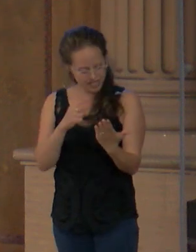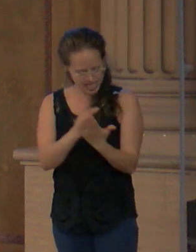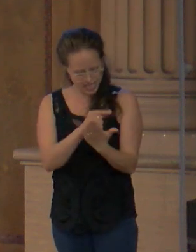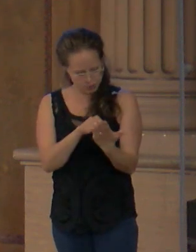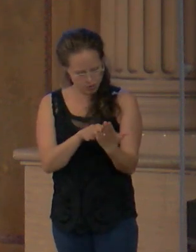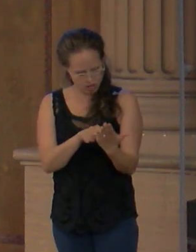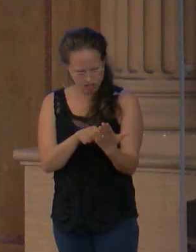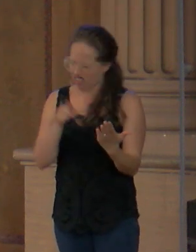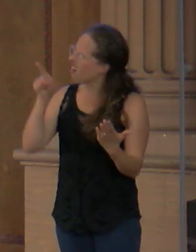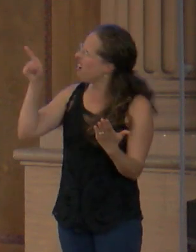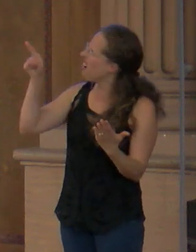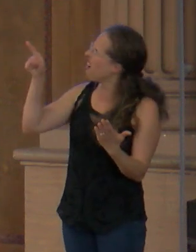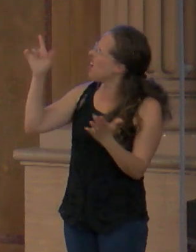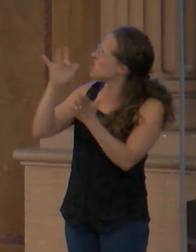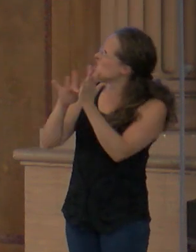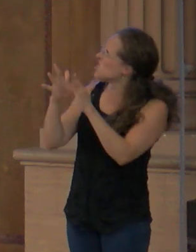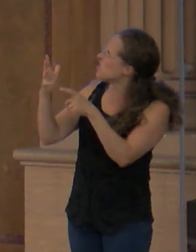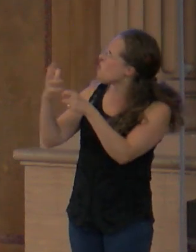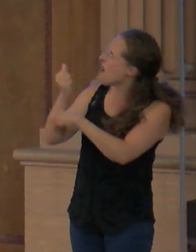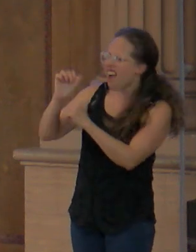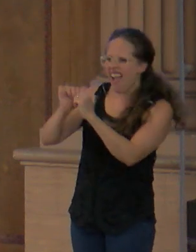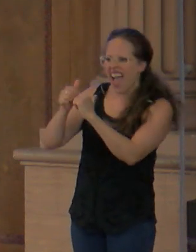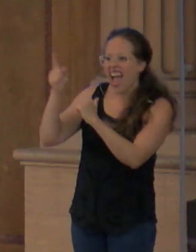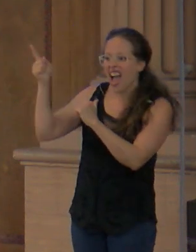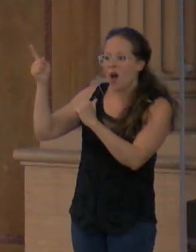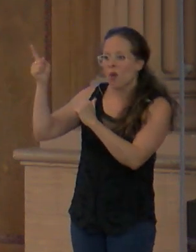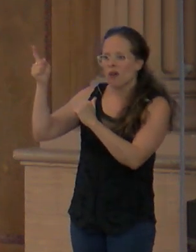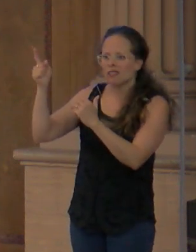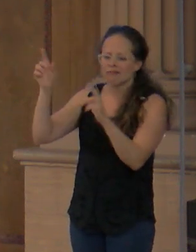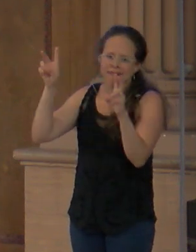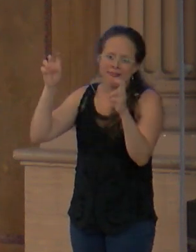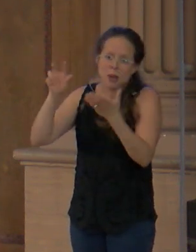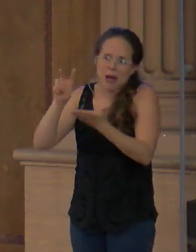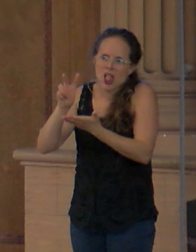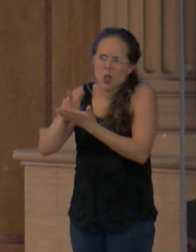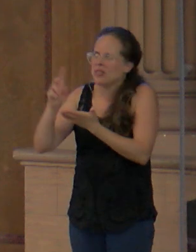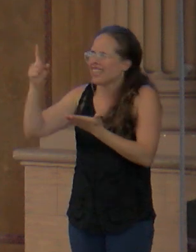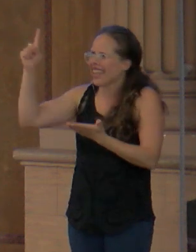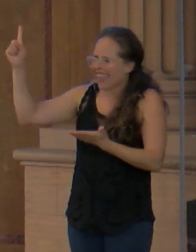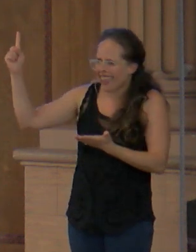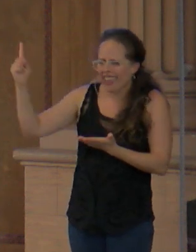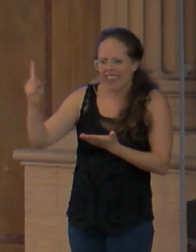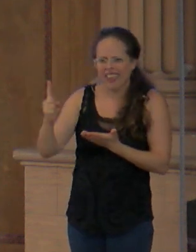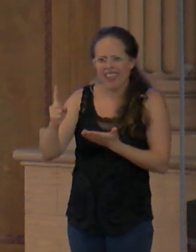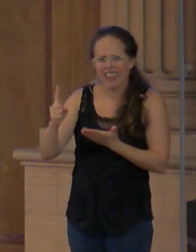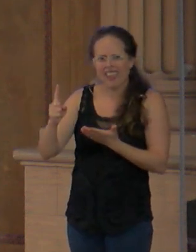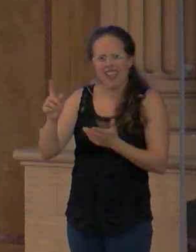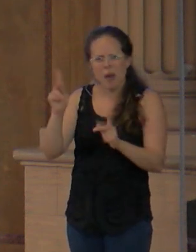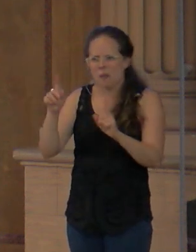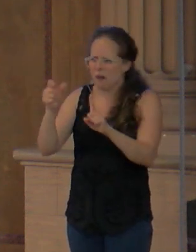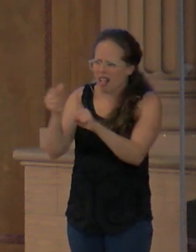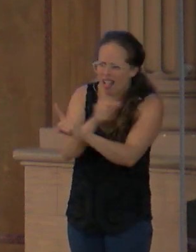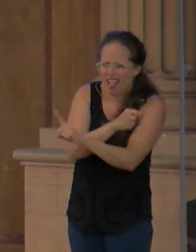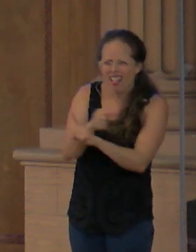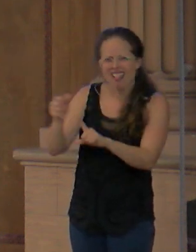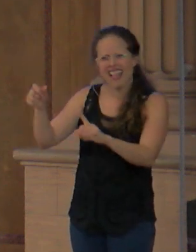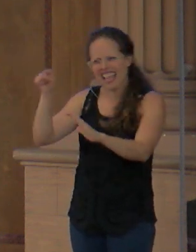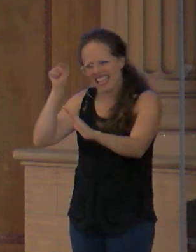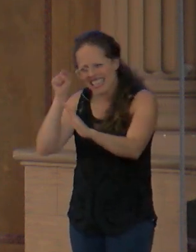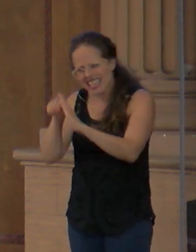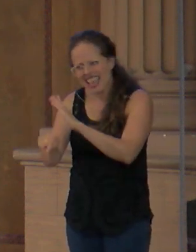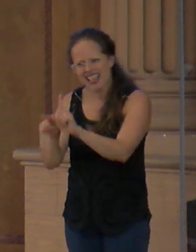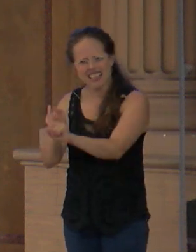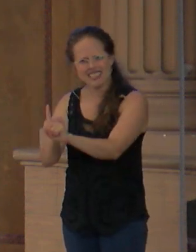losing. I mean, wicked people did the greatest injustice possible against Jesus. They killed the only truly innocent